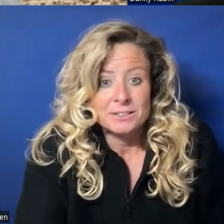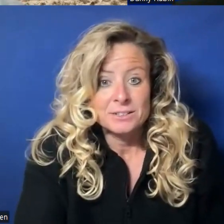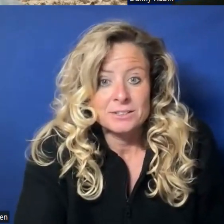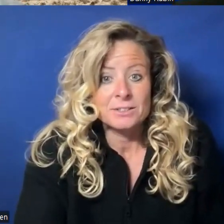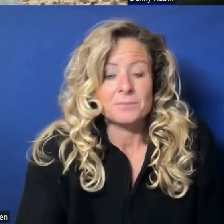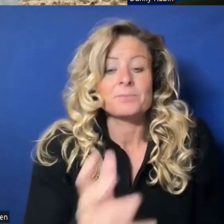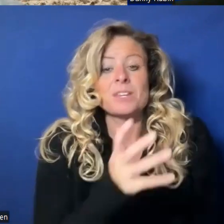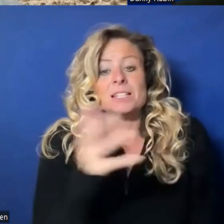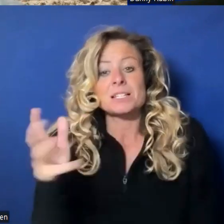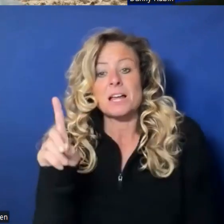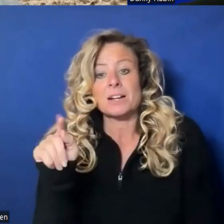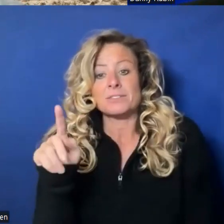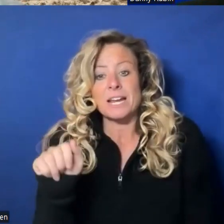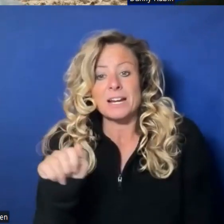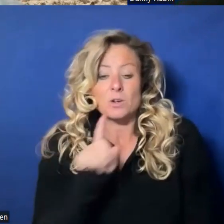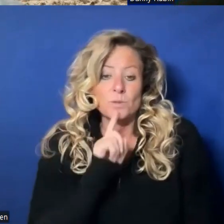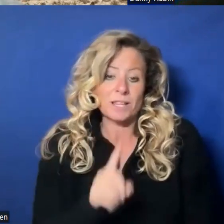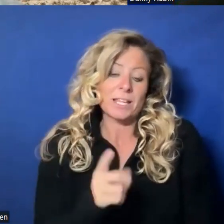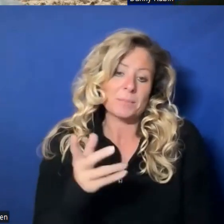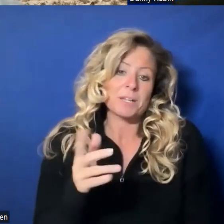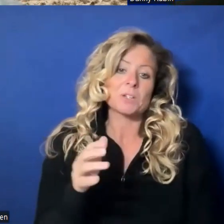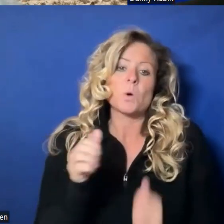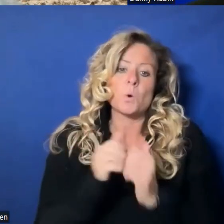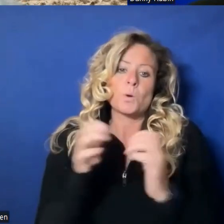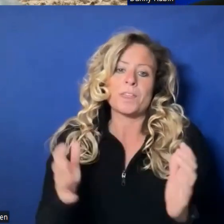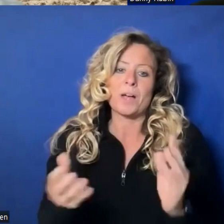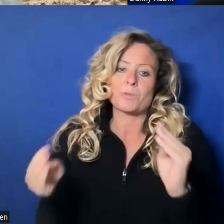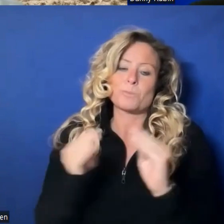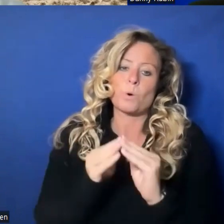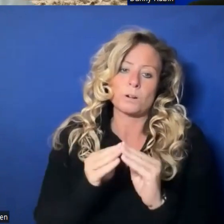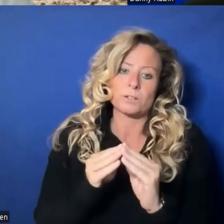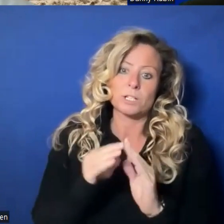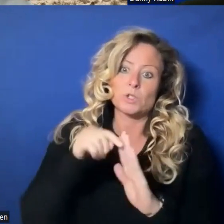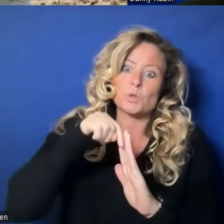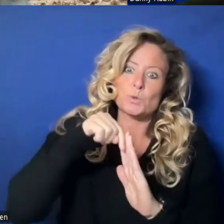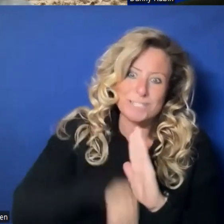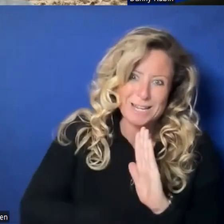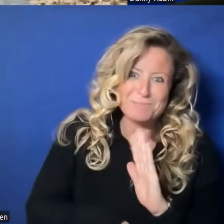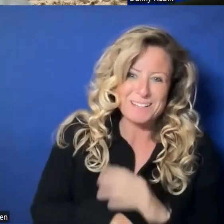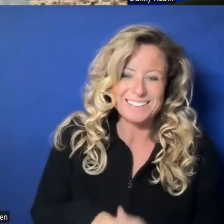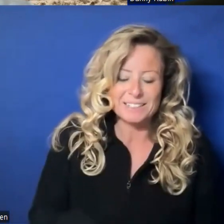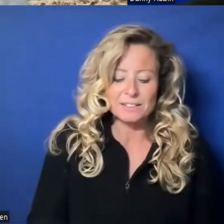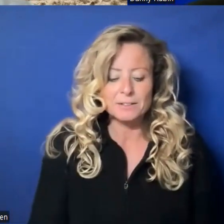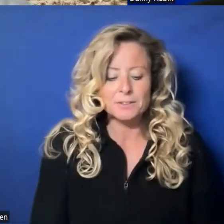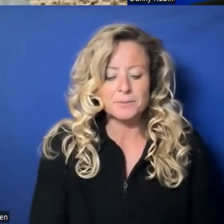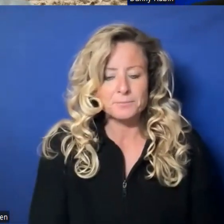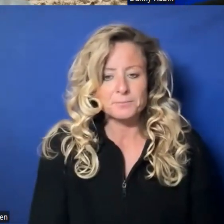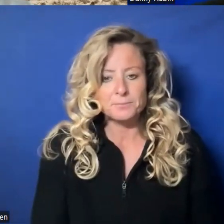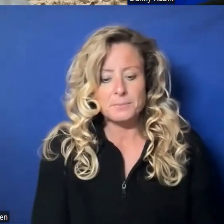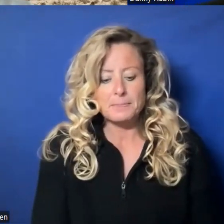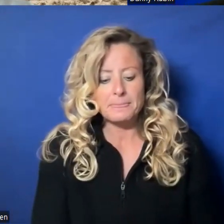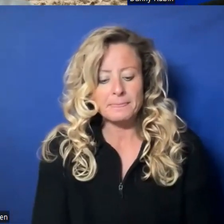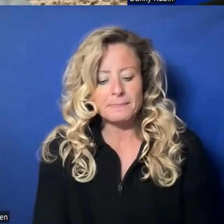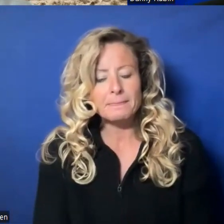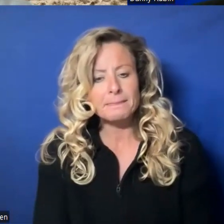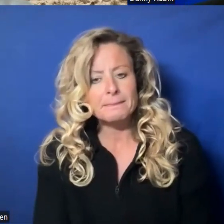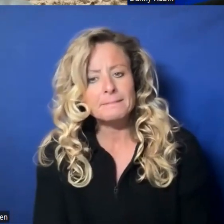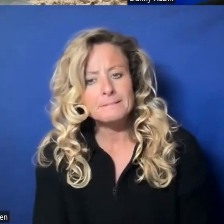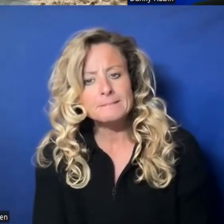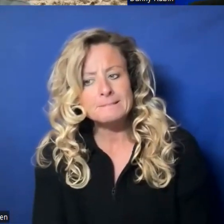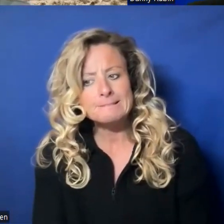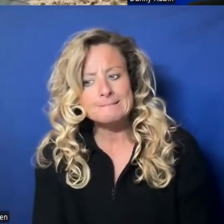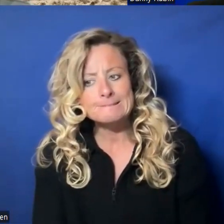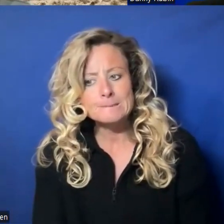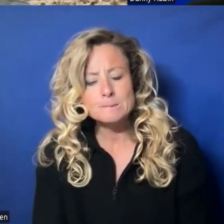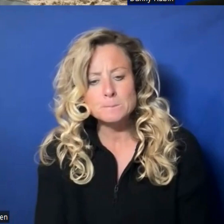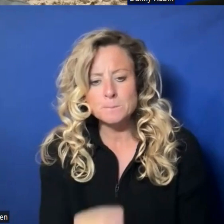And just without going too deep into the complexity, I would like